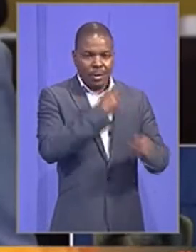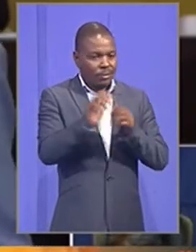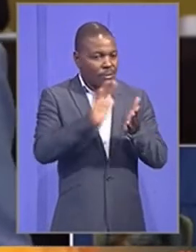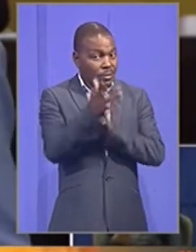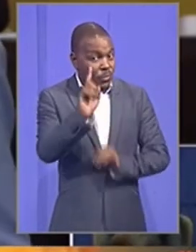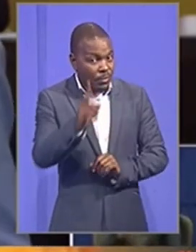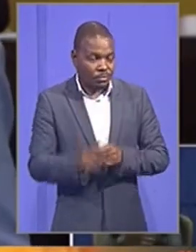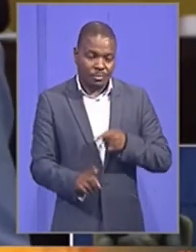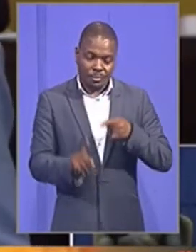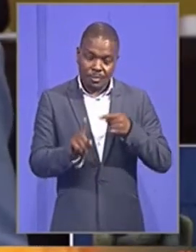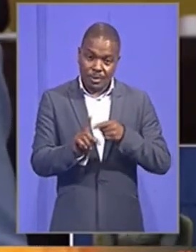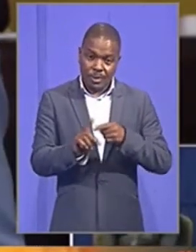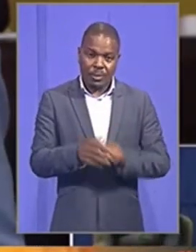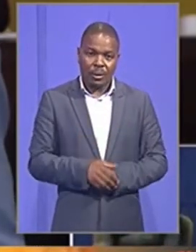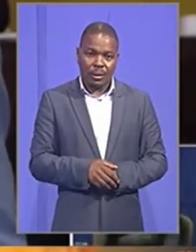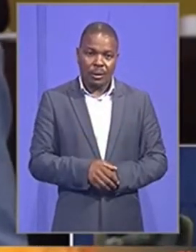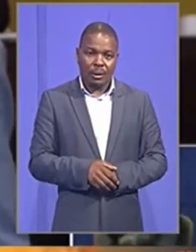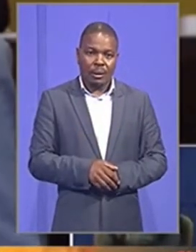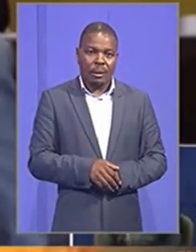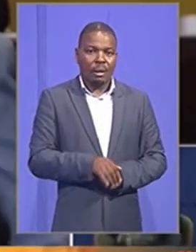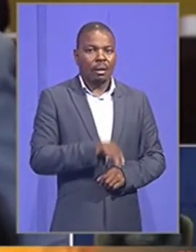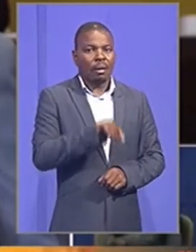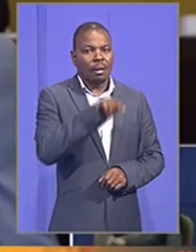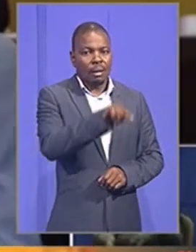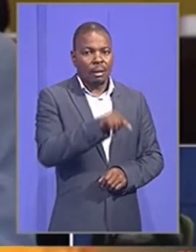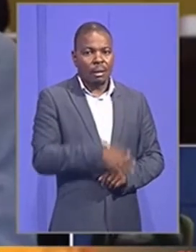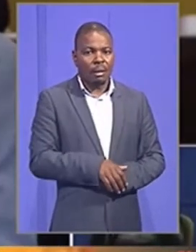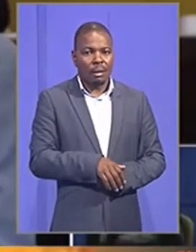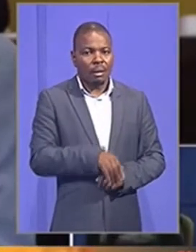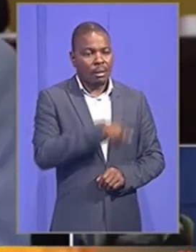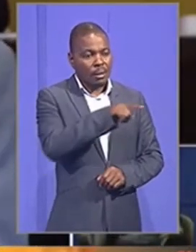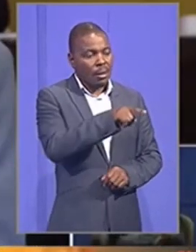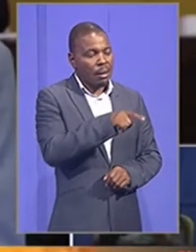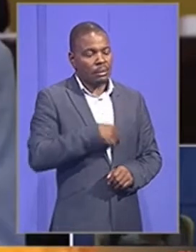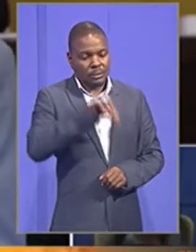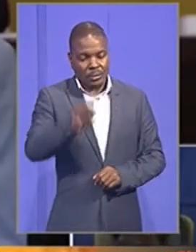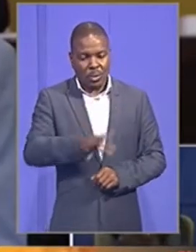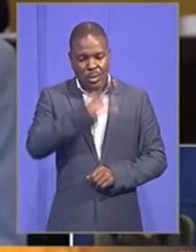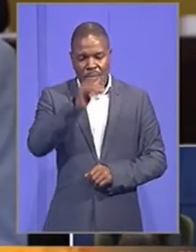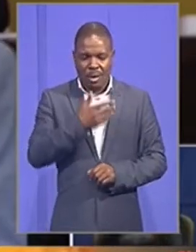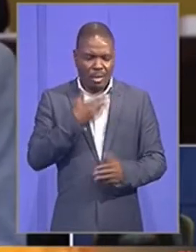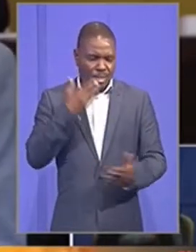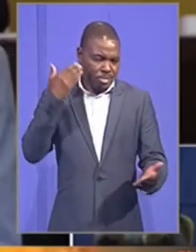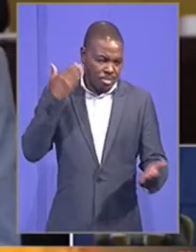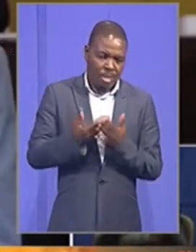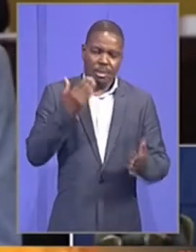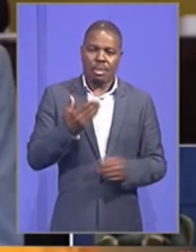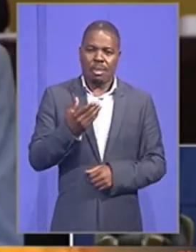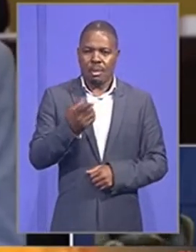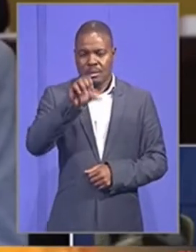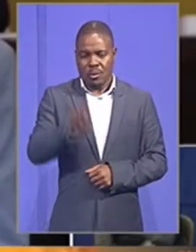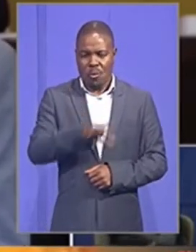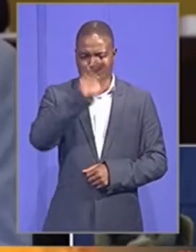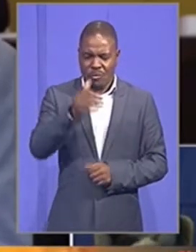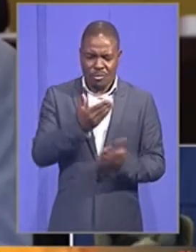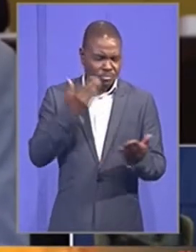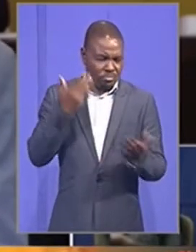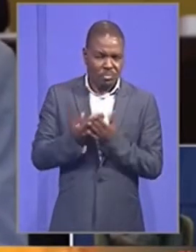destroy, and that's the abundance of potential in this country. It's the abundance of potential that